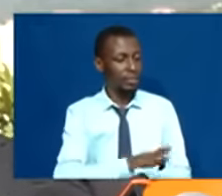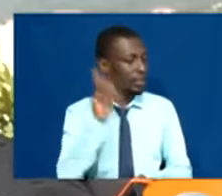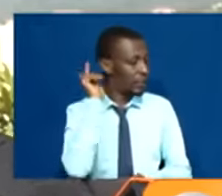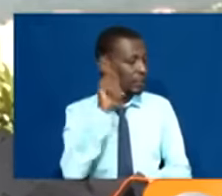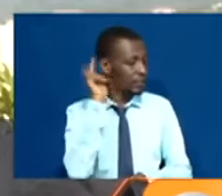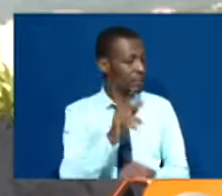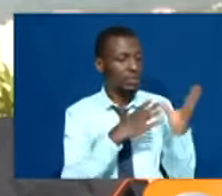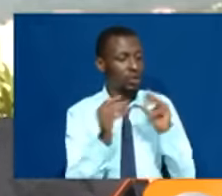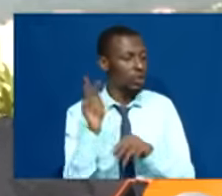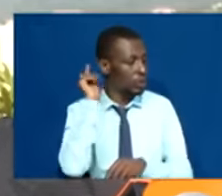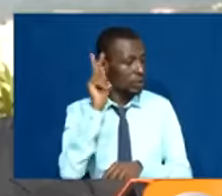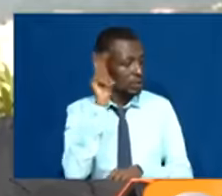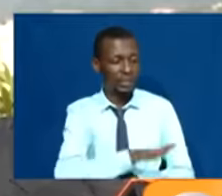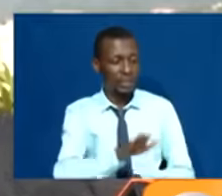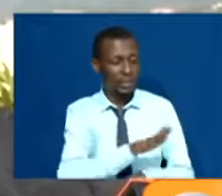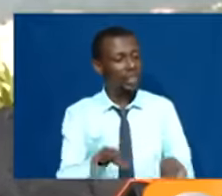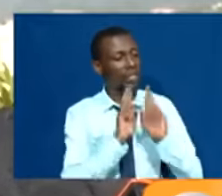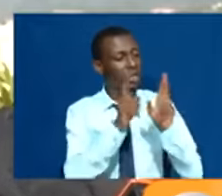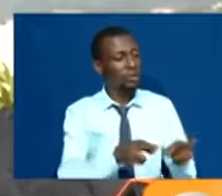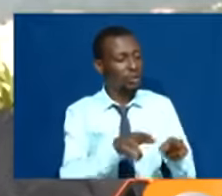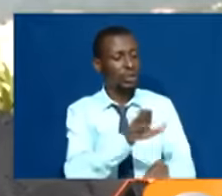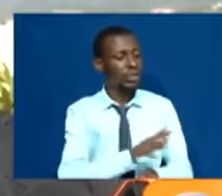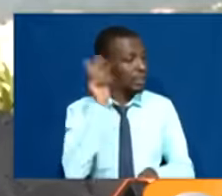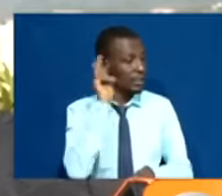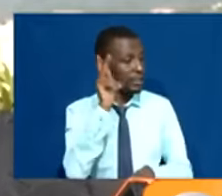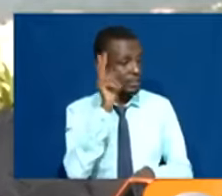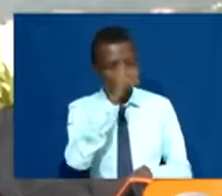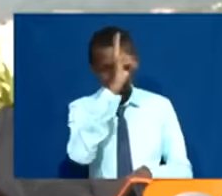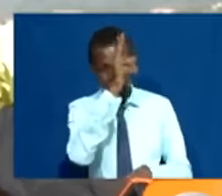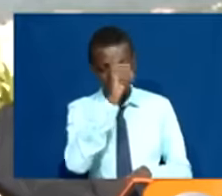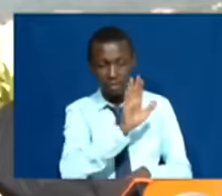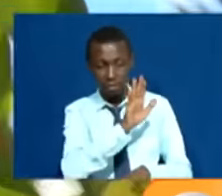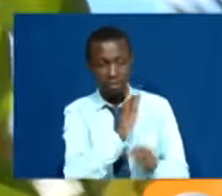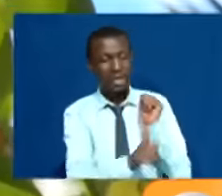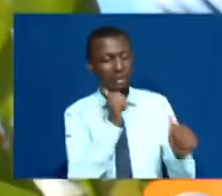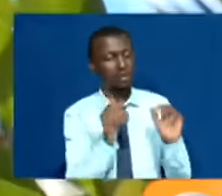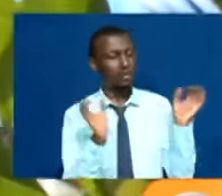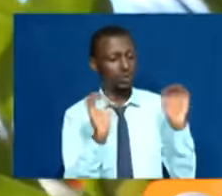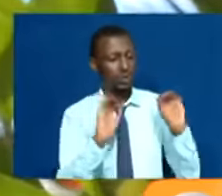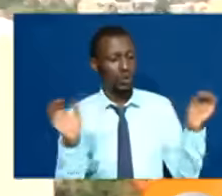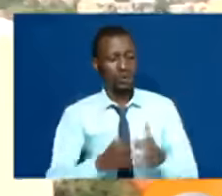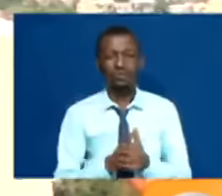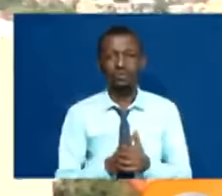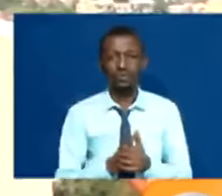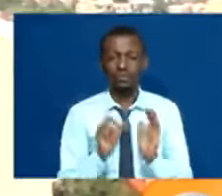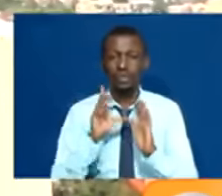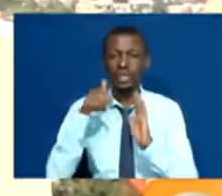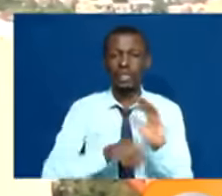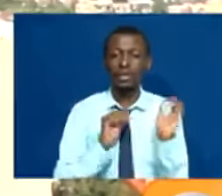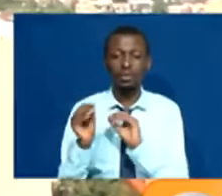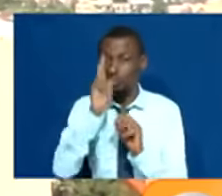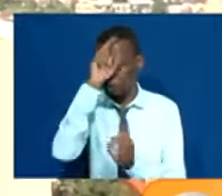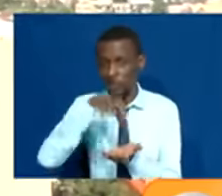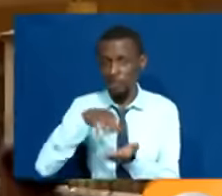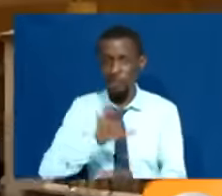Kisii. Go to Kisii in Mosocho and make a report in Mosocho. I'm sure those policemen will not be able to refuse. Eventually, at Mosocho Police